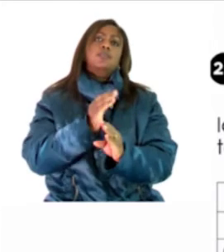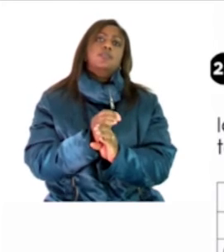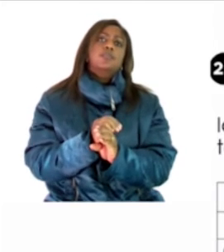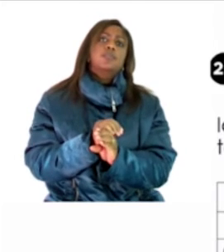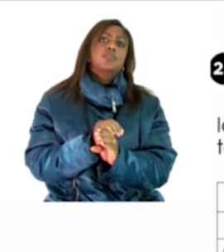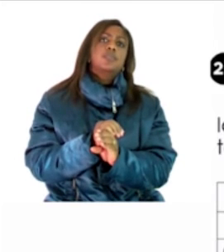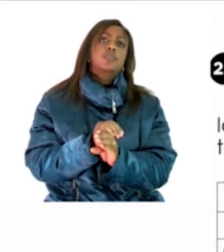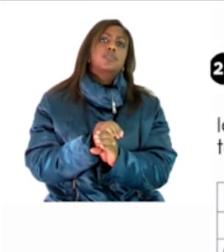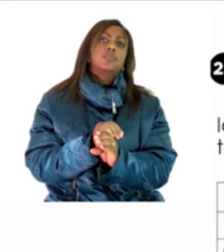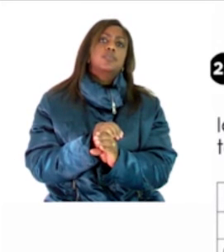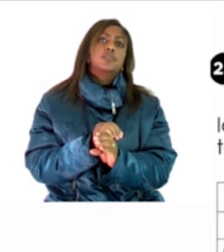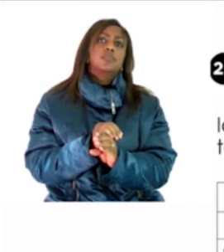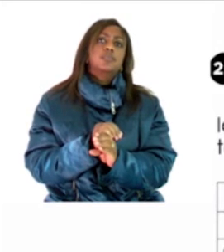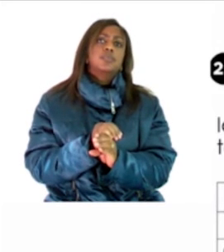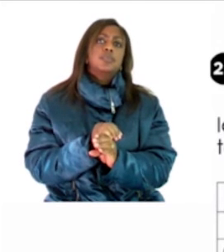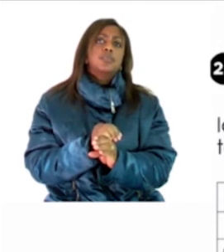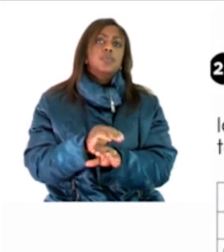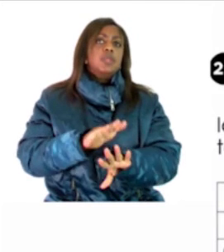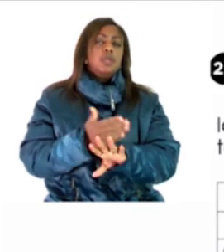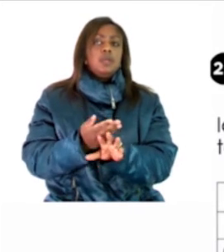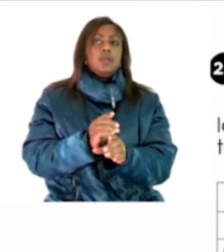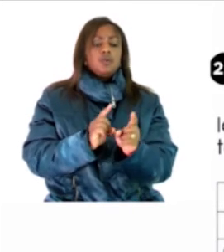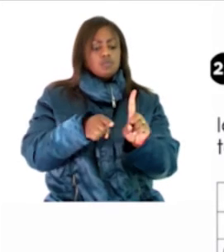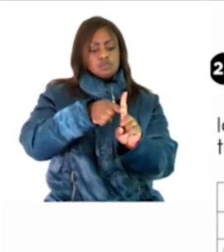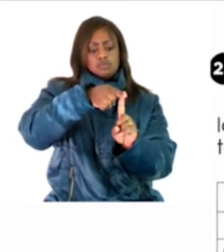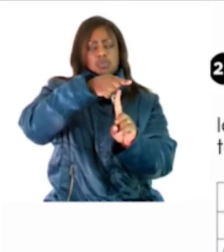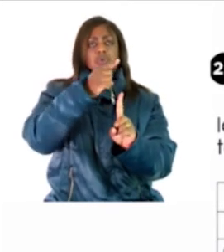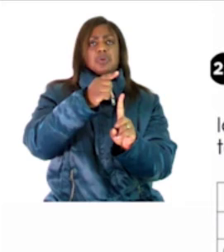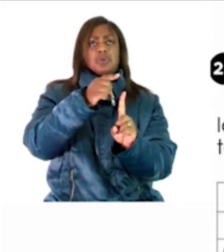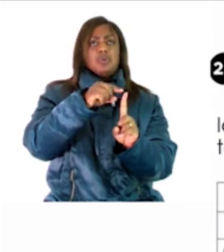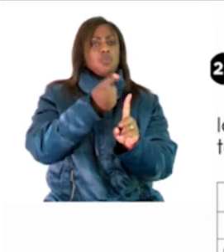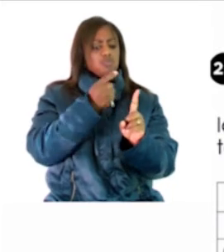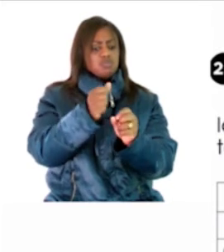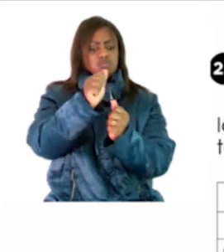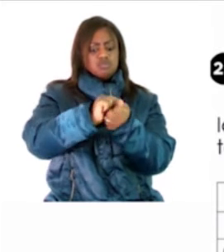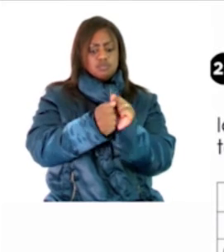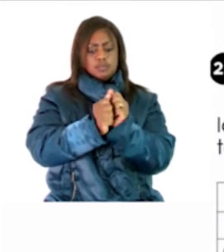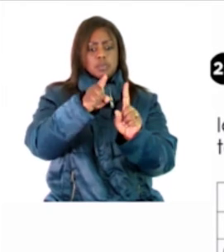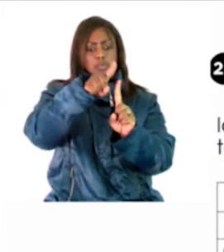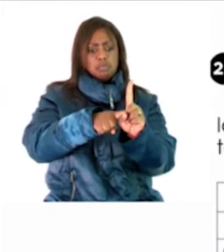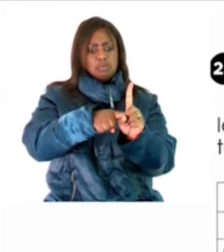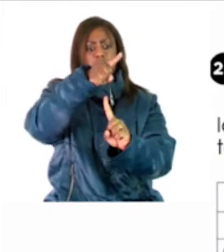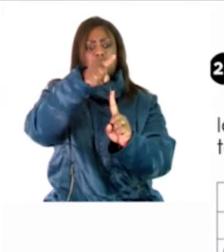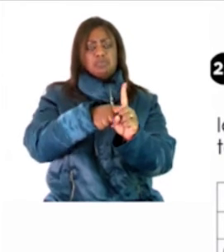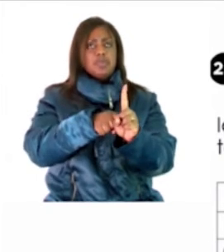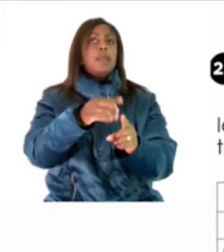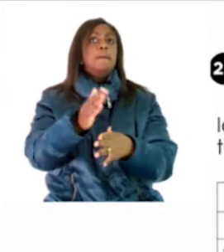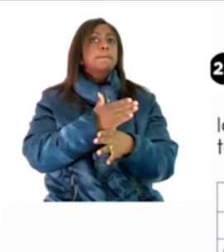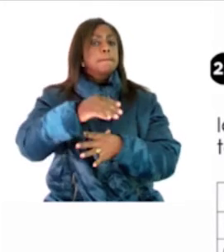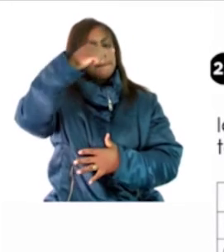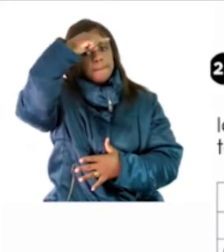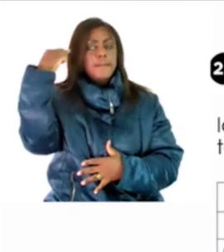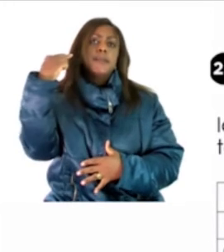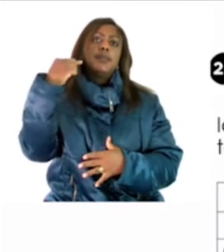goes abnormal. That's why even your temperature normally change when you get drunk. Okay? Another problem is